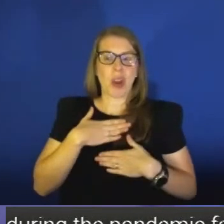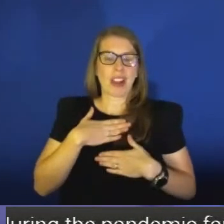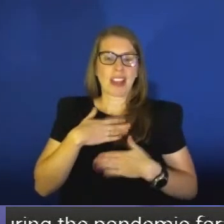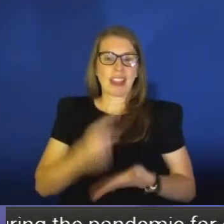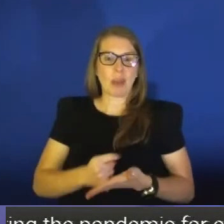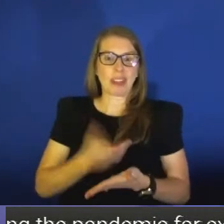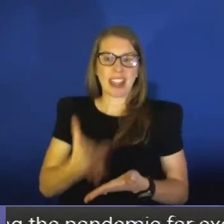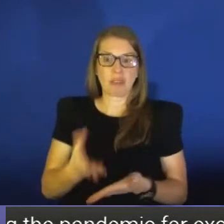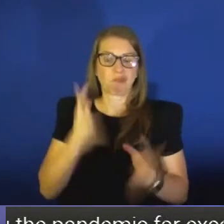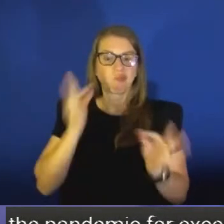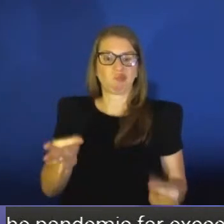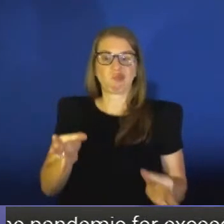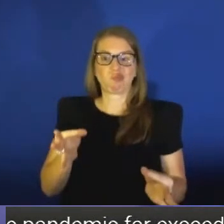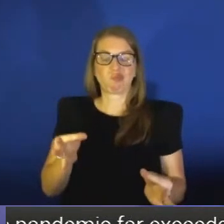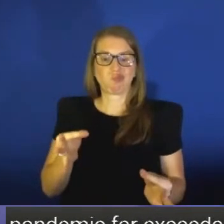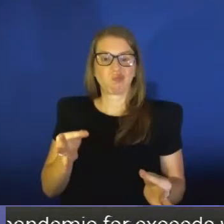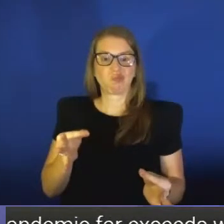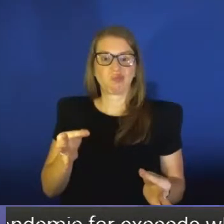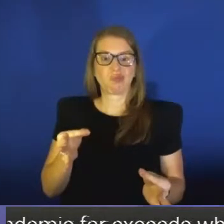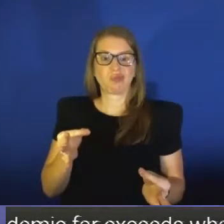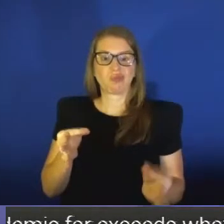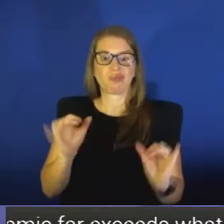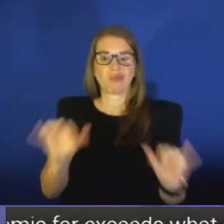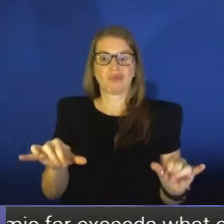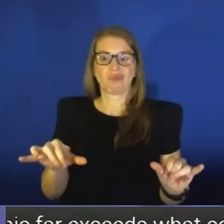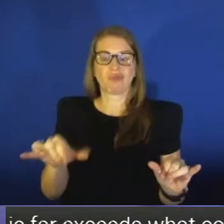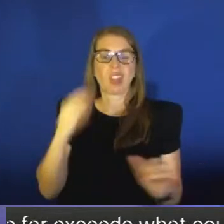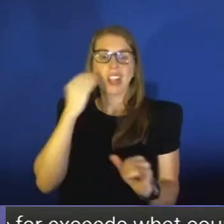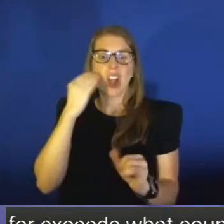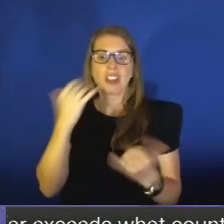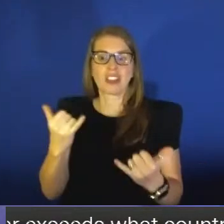this decision. We were like, oh, they're getting acknowledged today too.